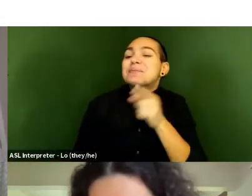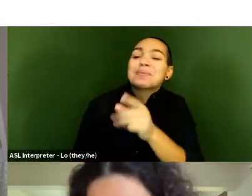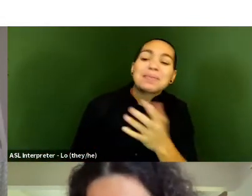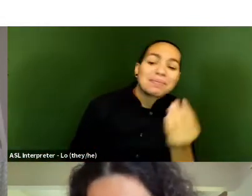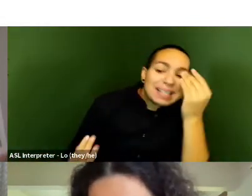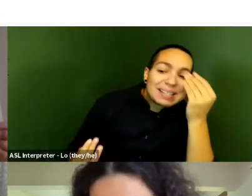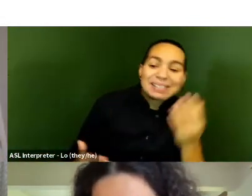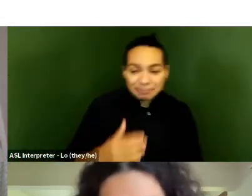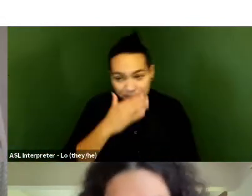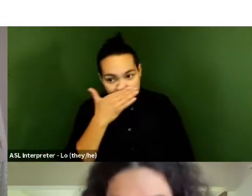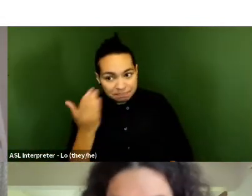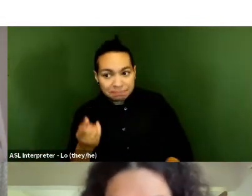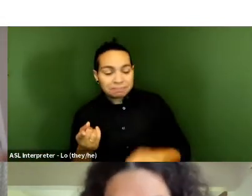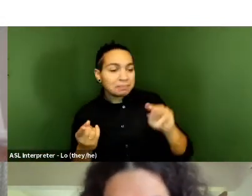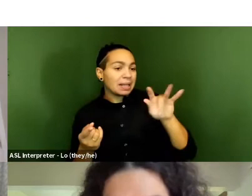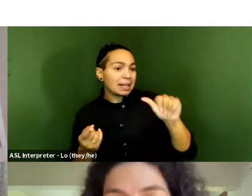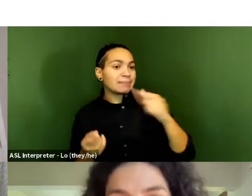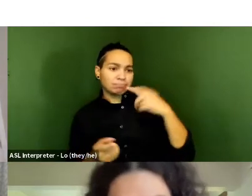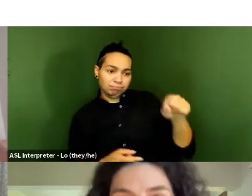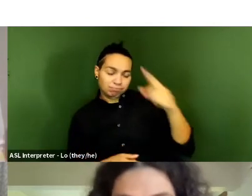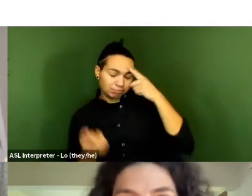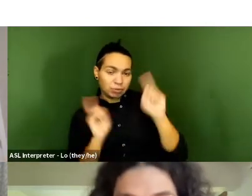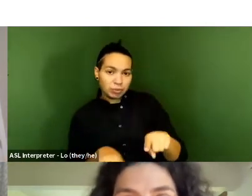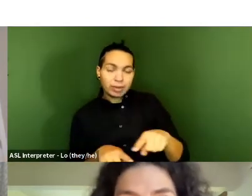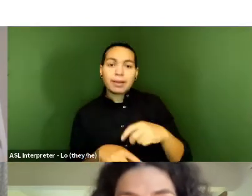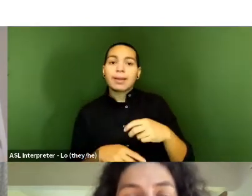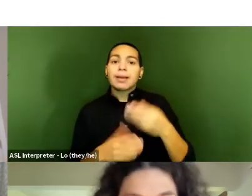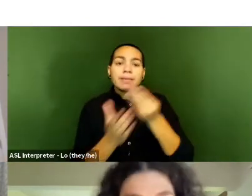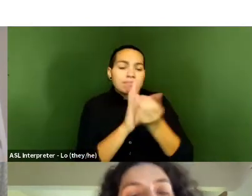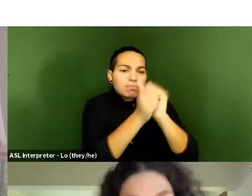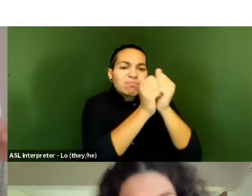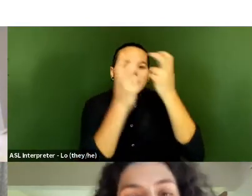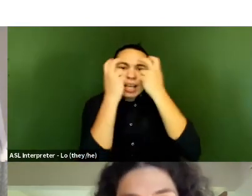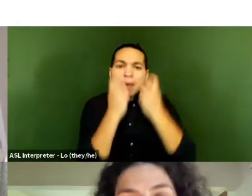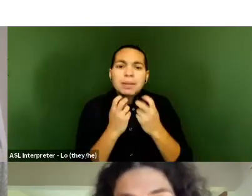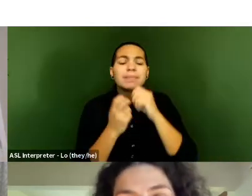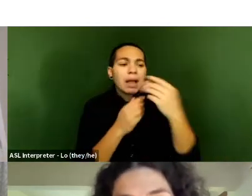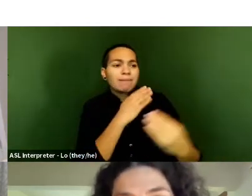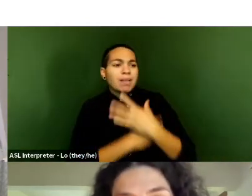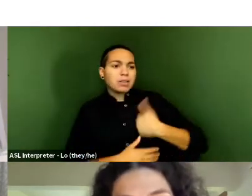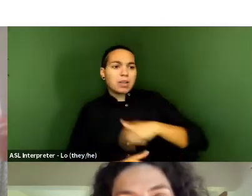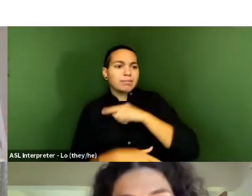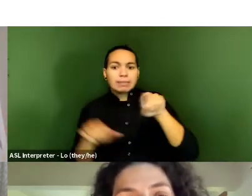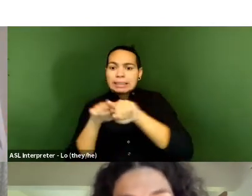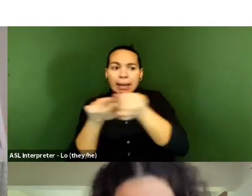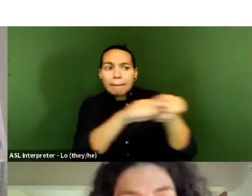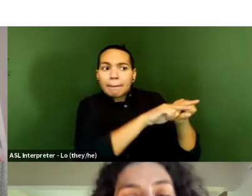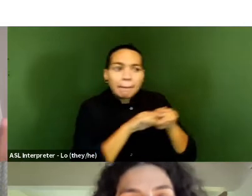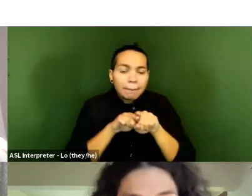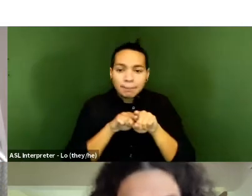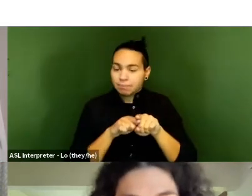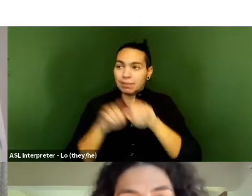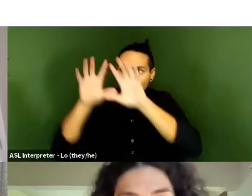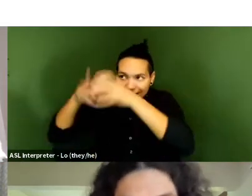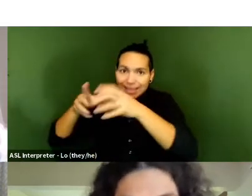So I think I agree that capitalism, of course, doesn't affect us all the same way. There are very real class divisions. And